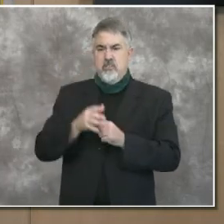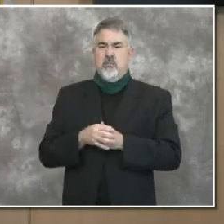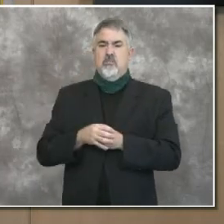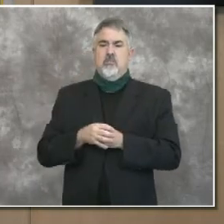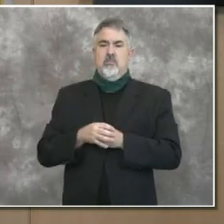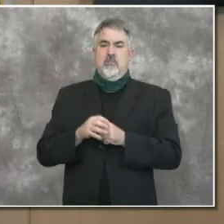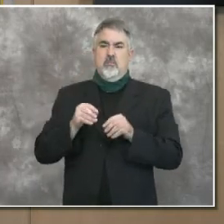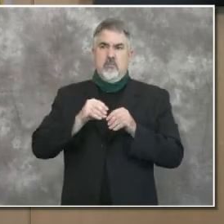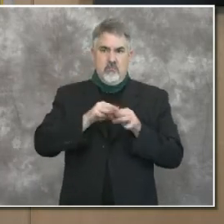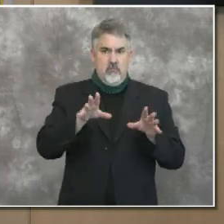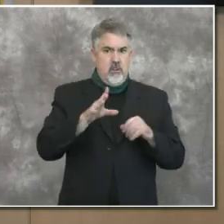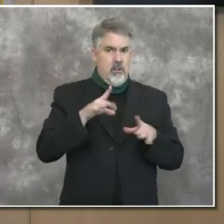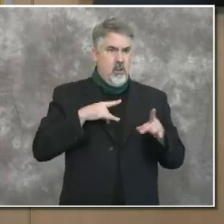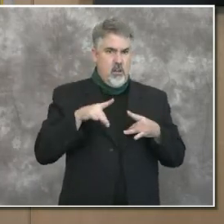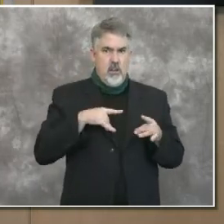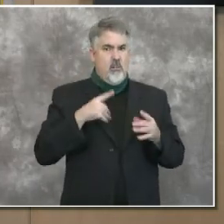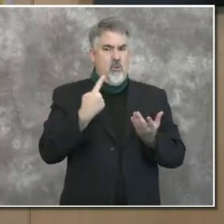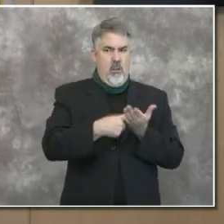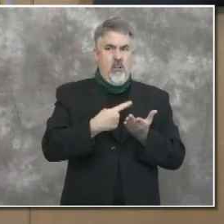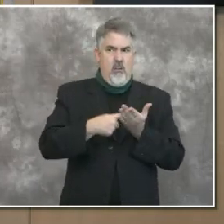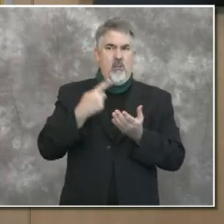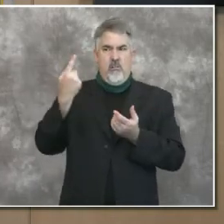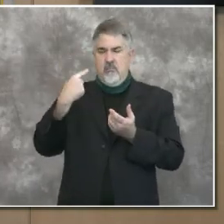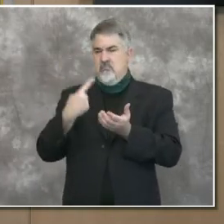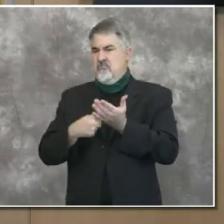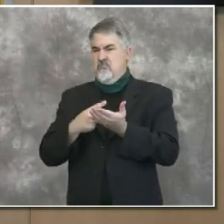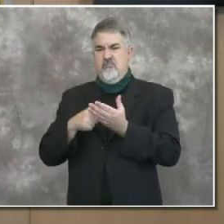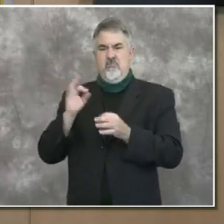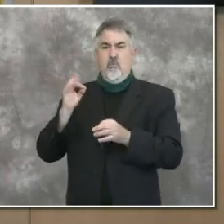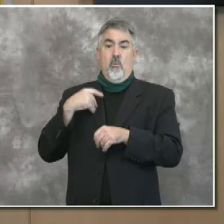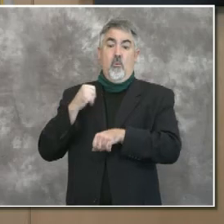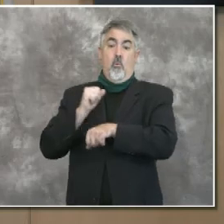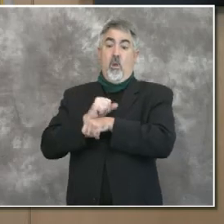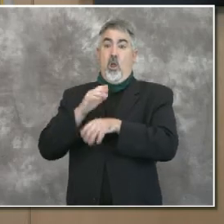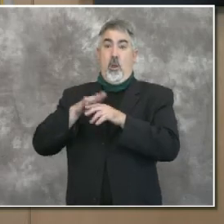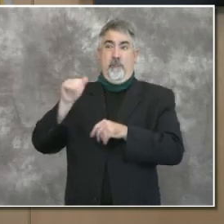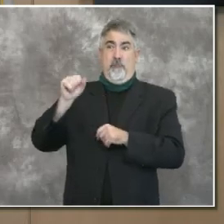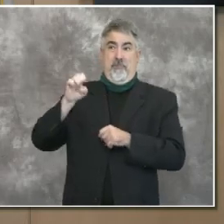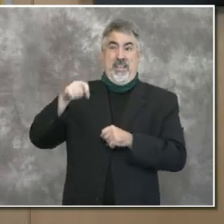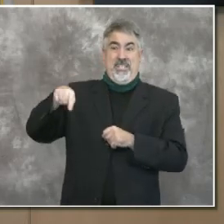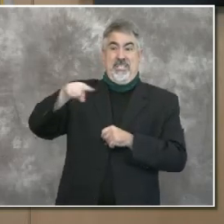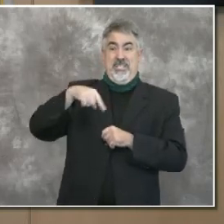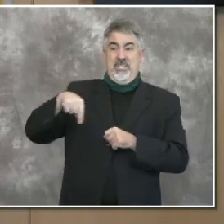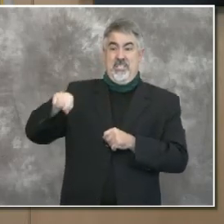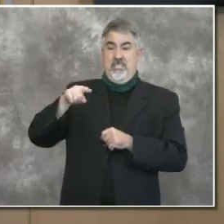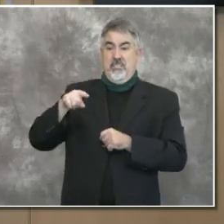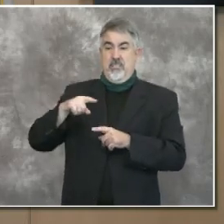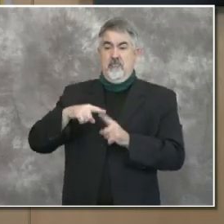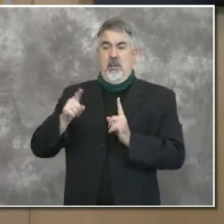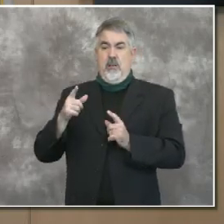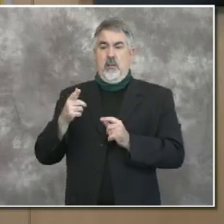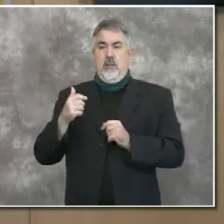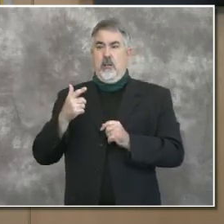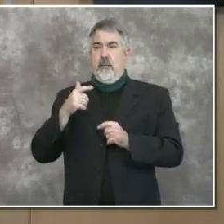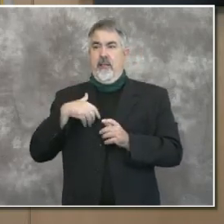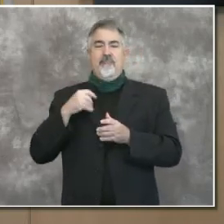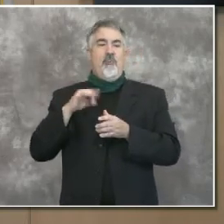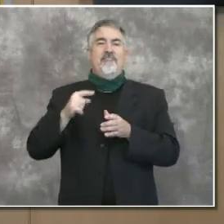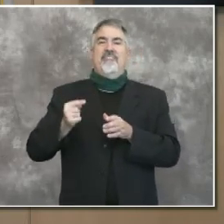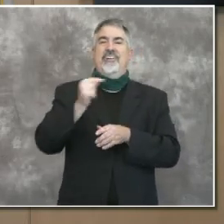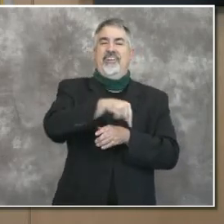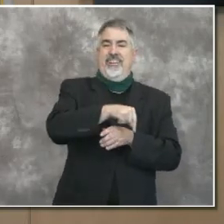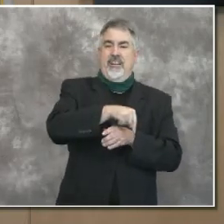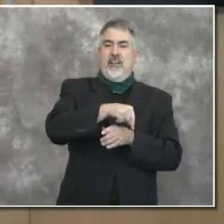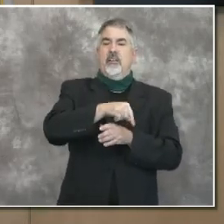together. So say an individual who works on the base but that lives off base, we do close contact